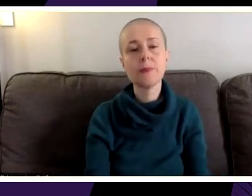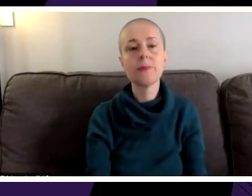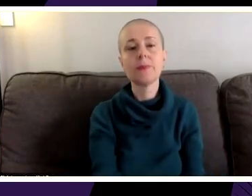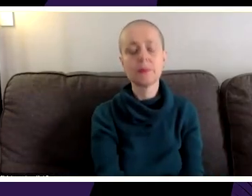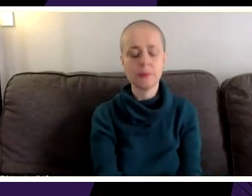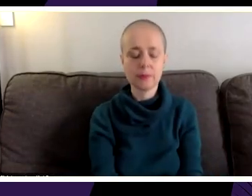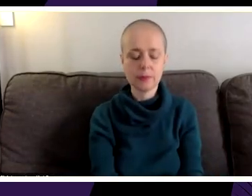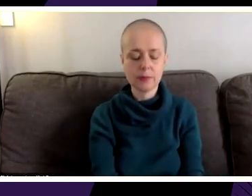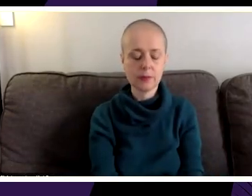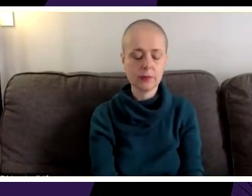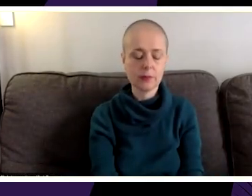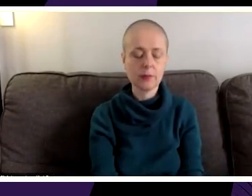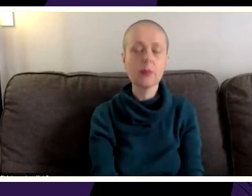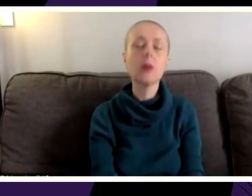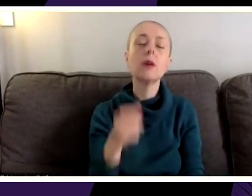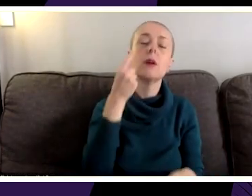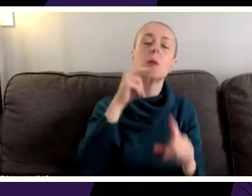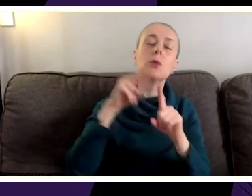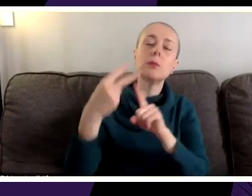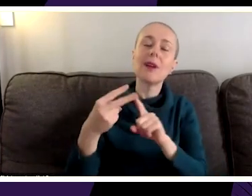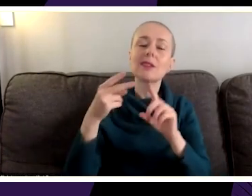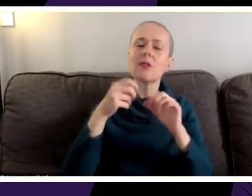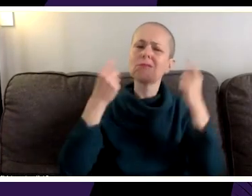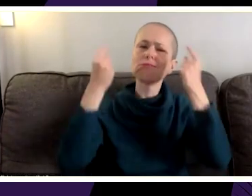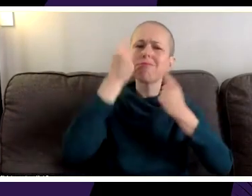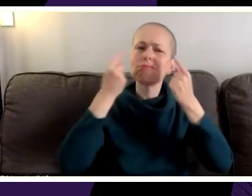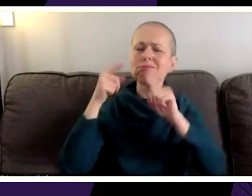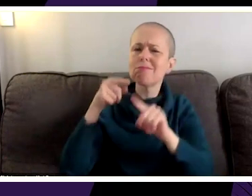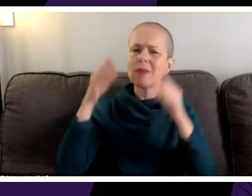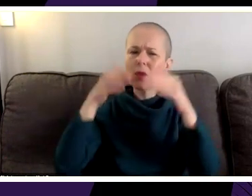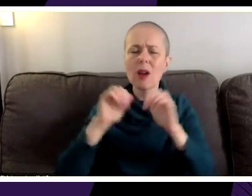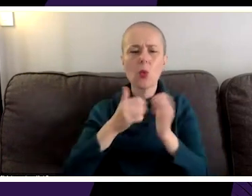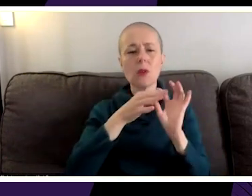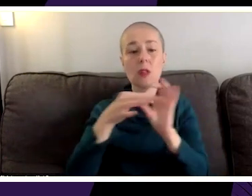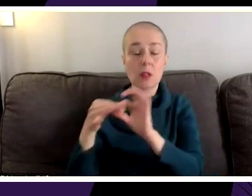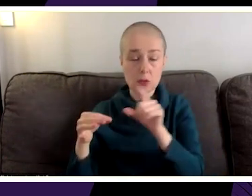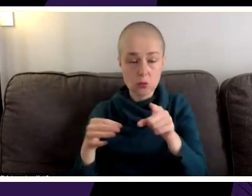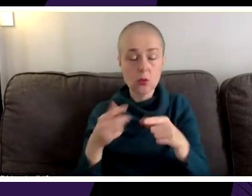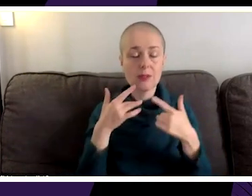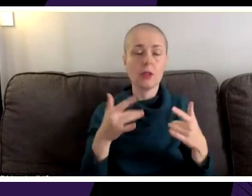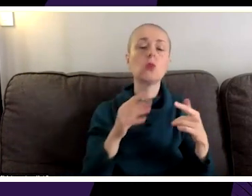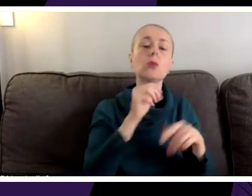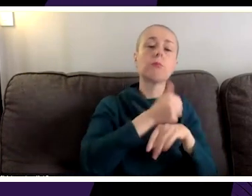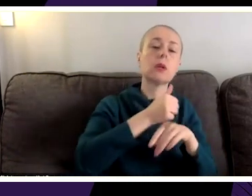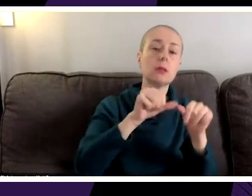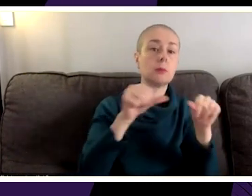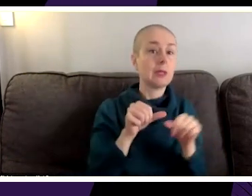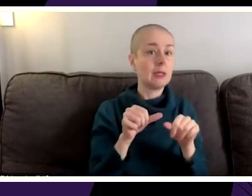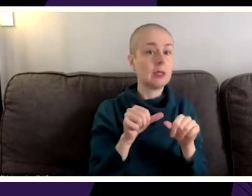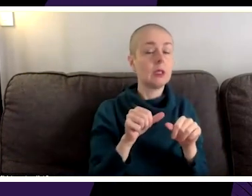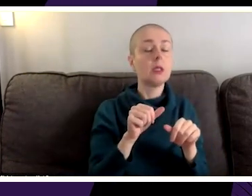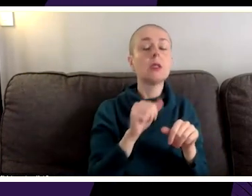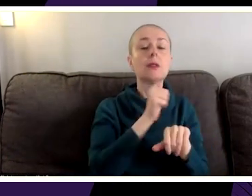From a more speculative perspective, the project attempts to map those spaces that were previously rivers or